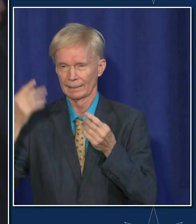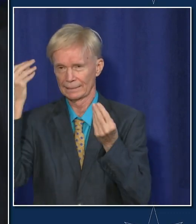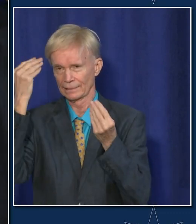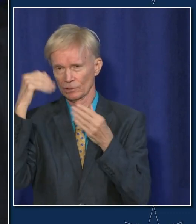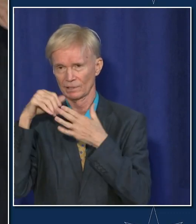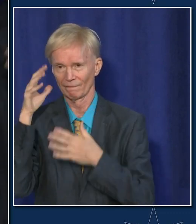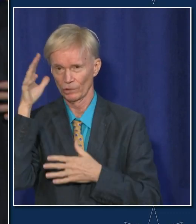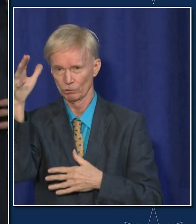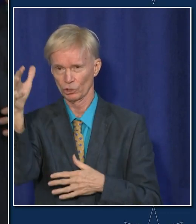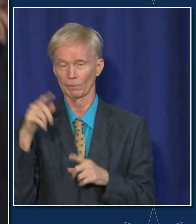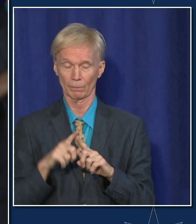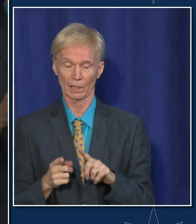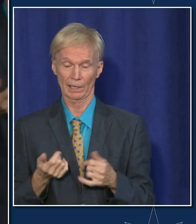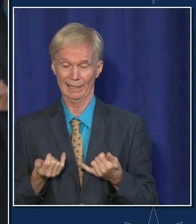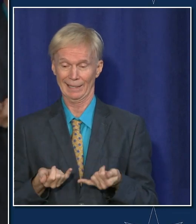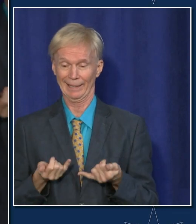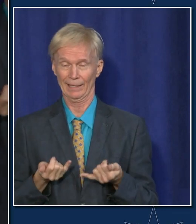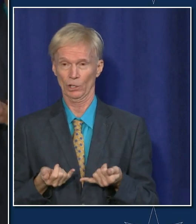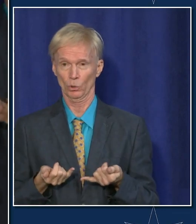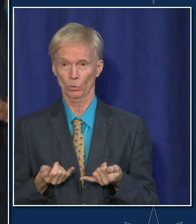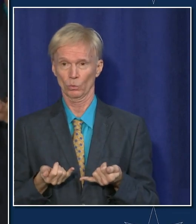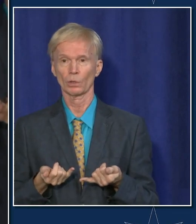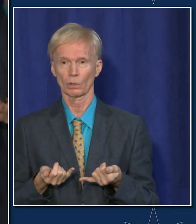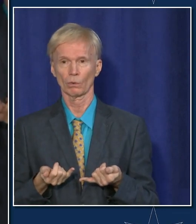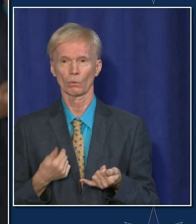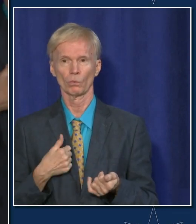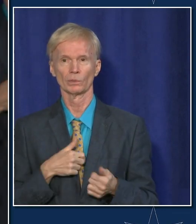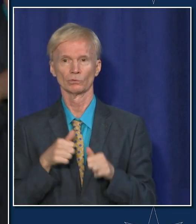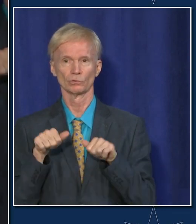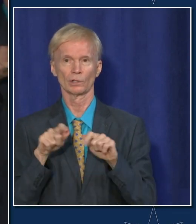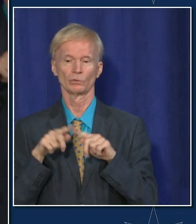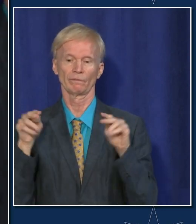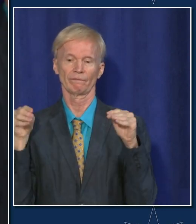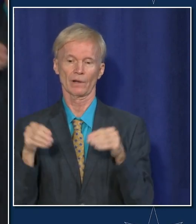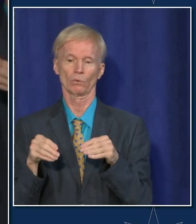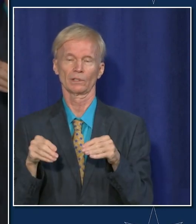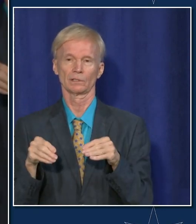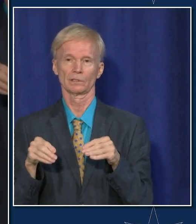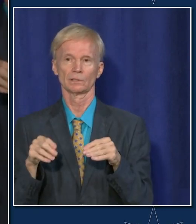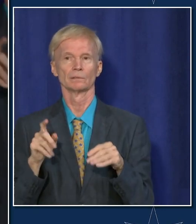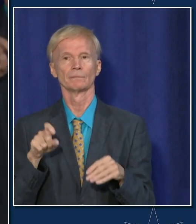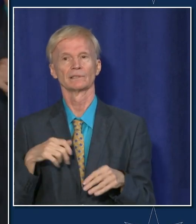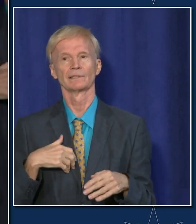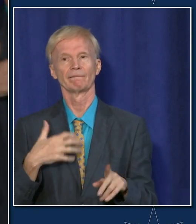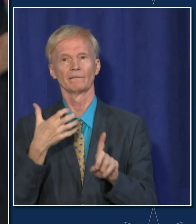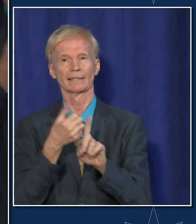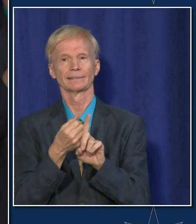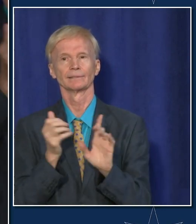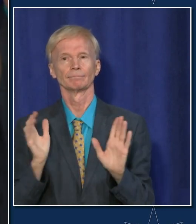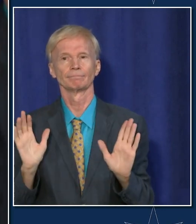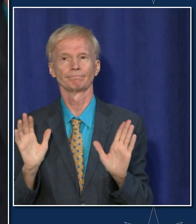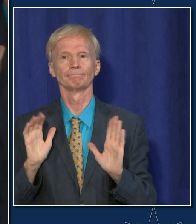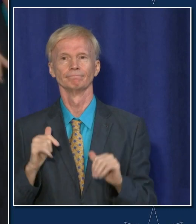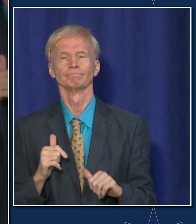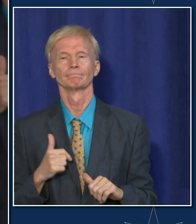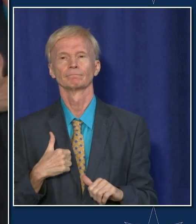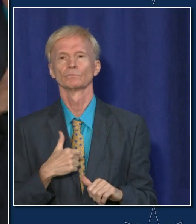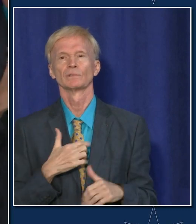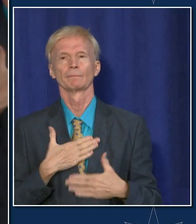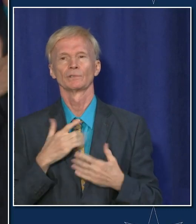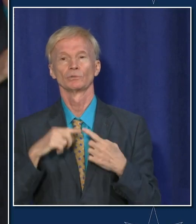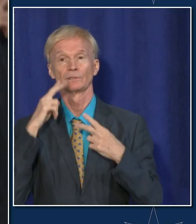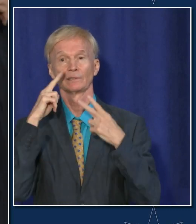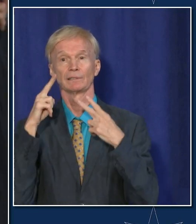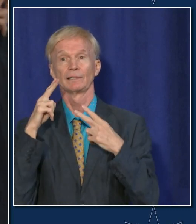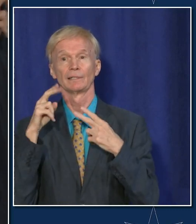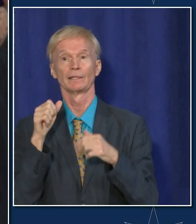future. But right now, really, we're trying to keep the focus on getting folks vaccinated. We've been really pleased to see employers make